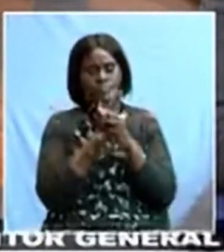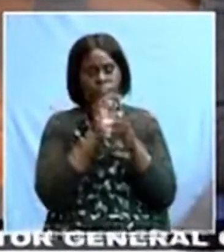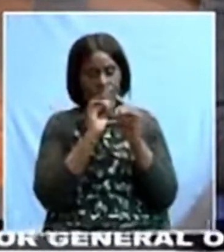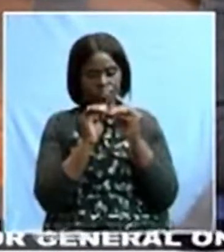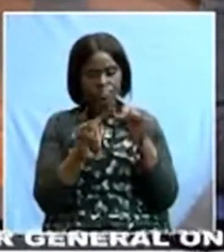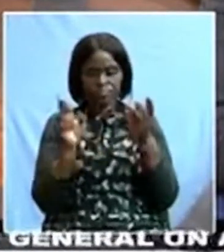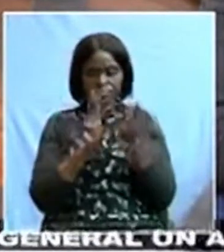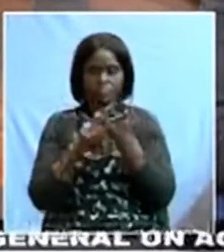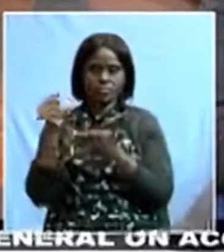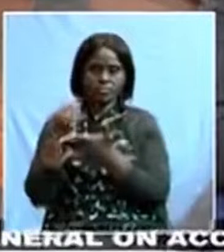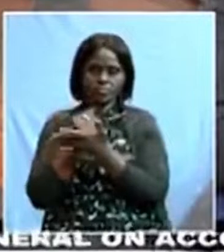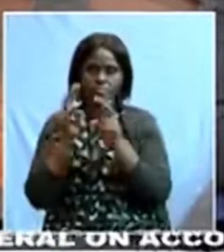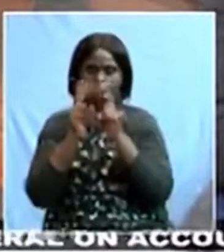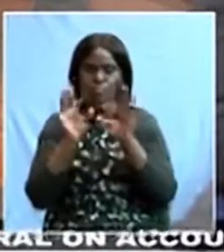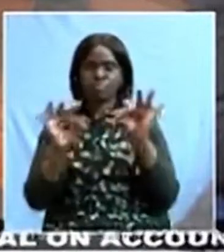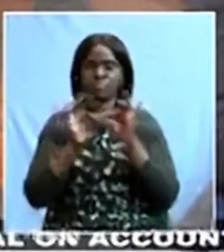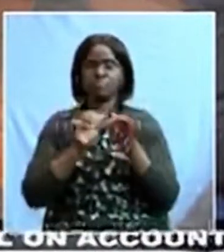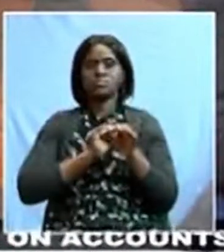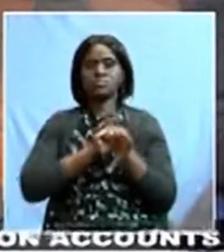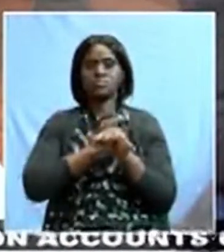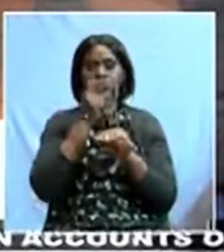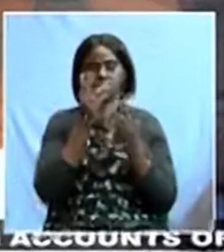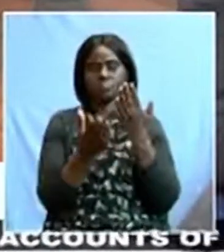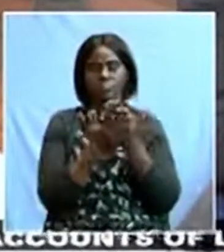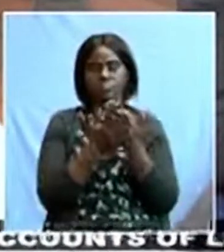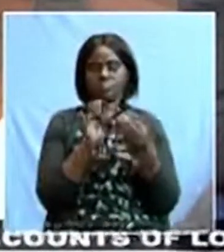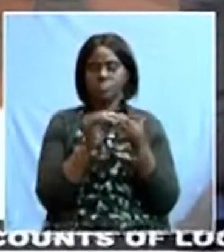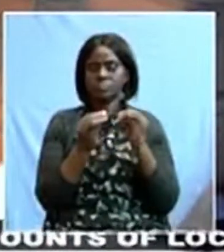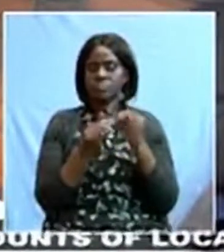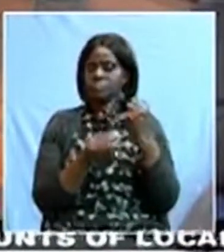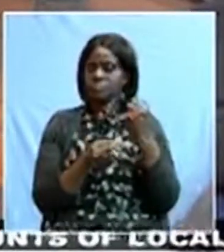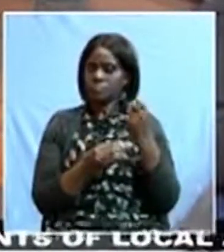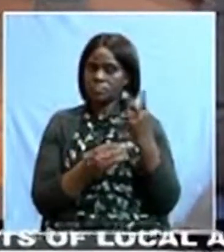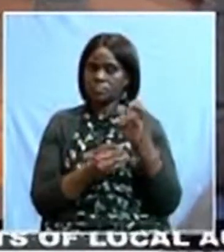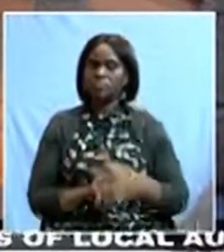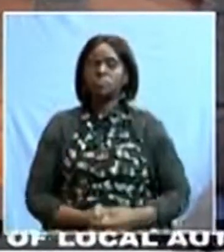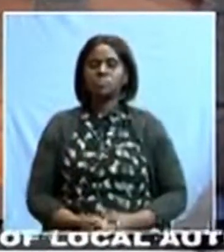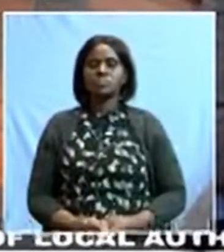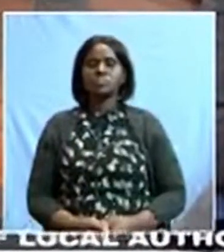or recruit the key staff. See Appendix 12.